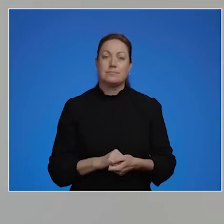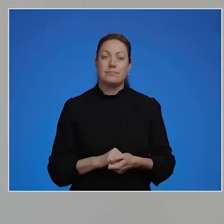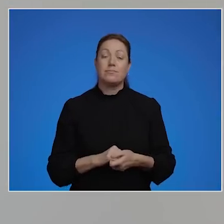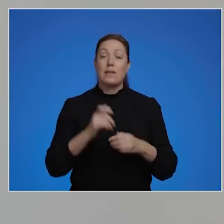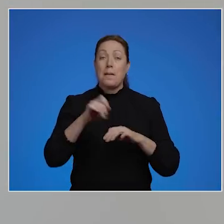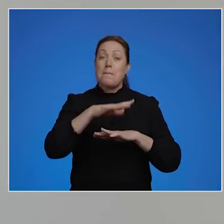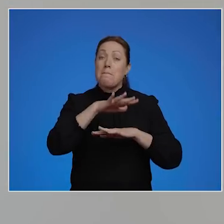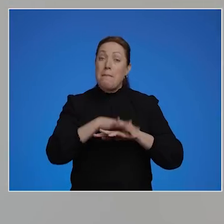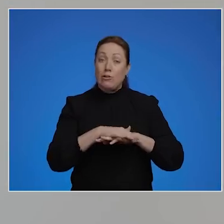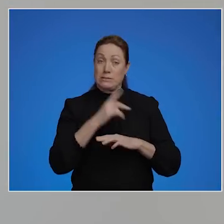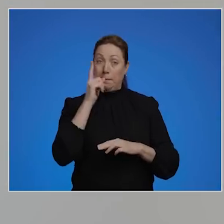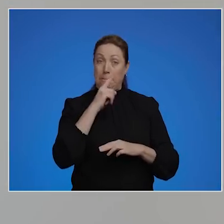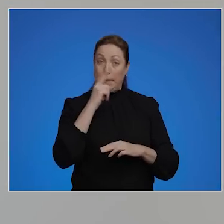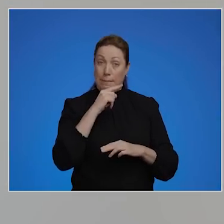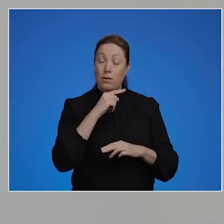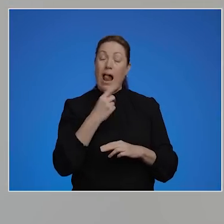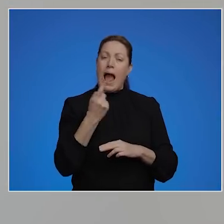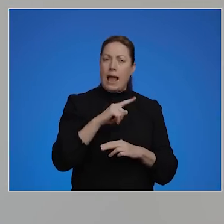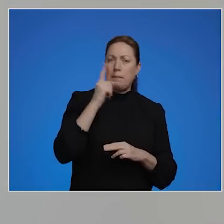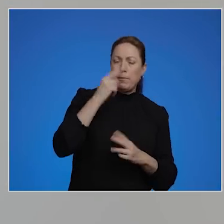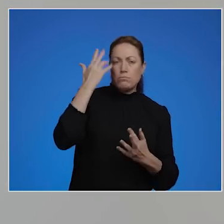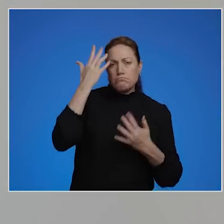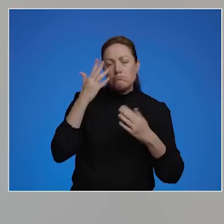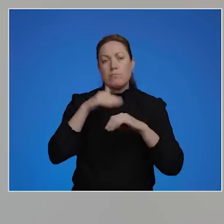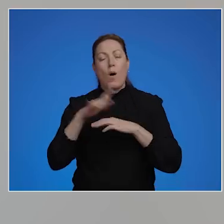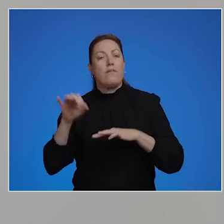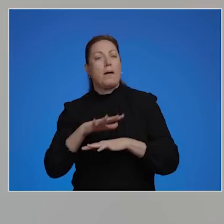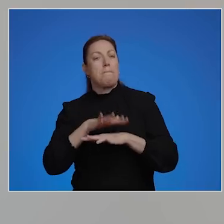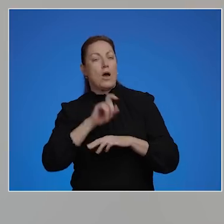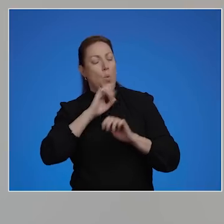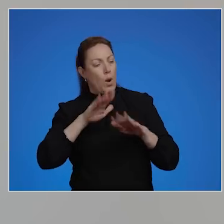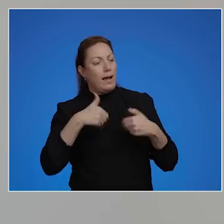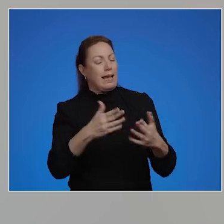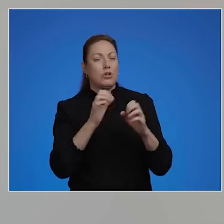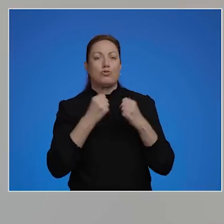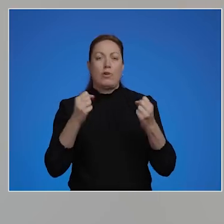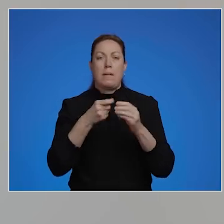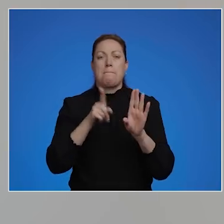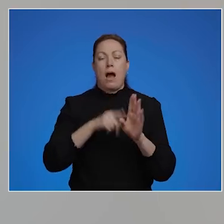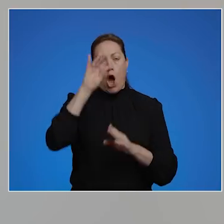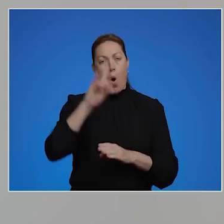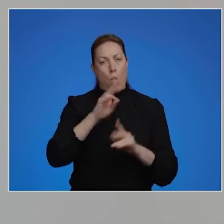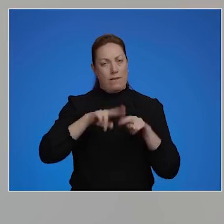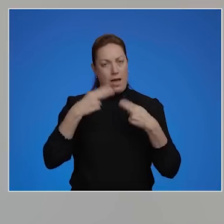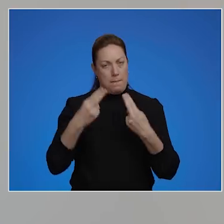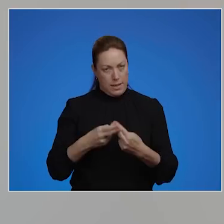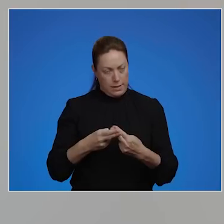couples and those discerning marriage may be strengthened by the love and guidance of the Holy Family.